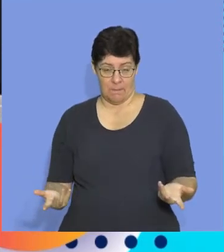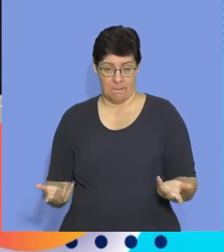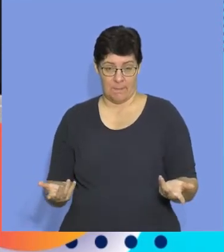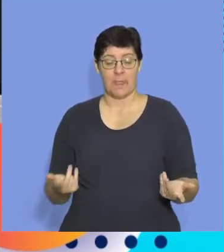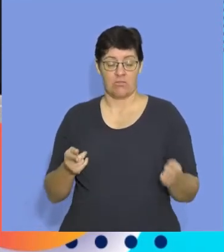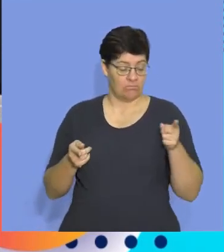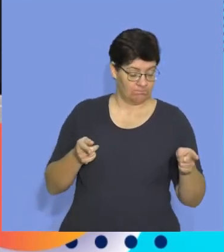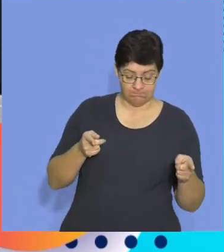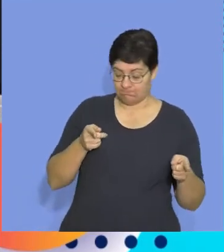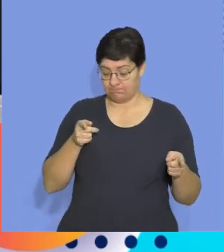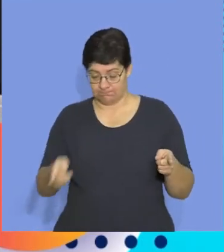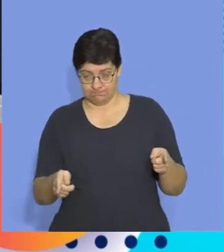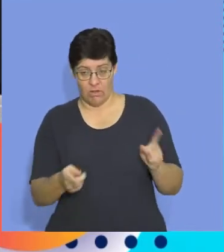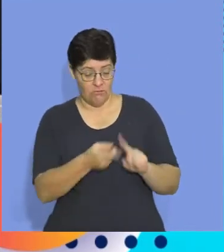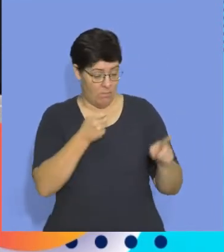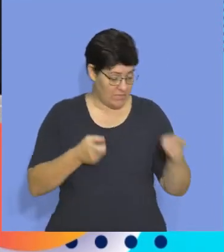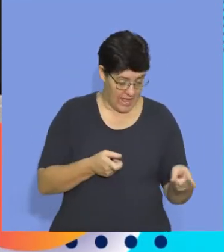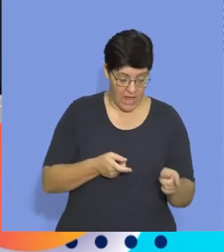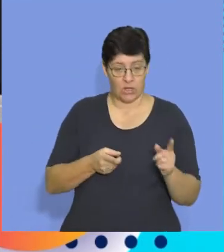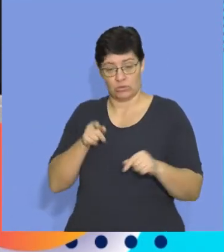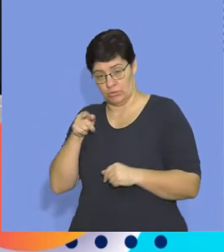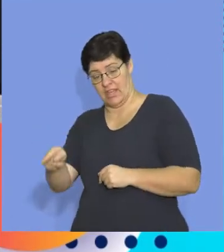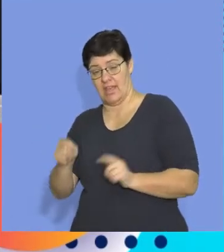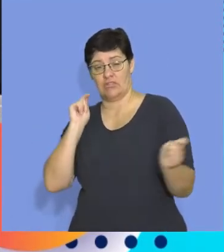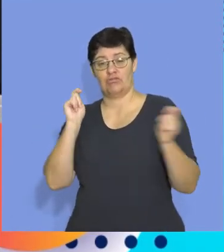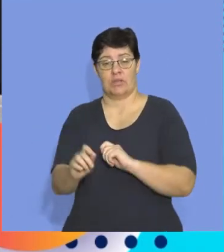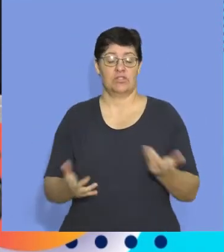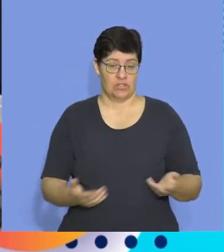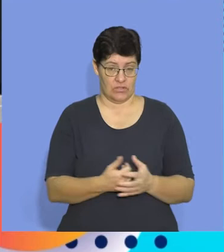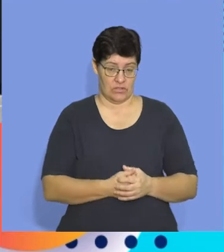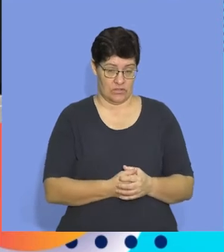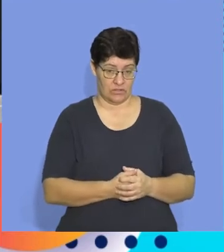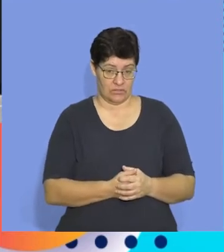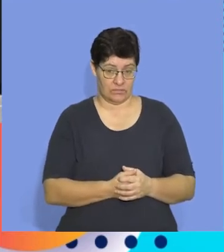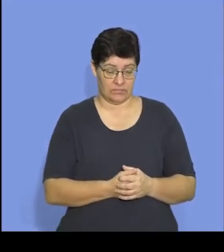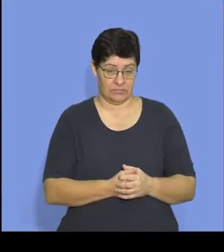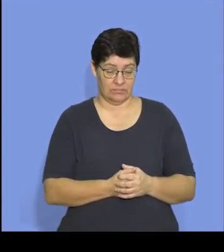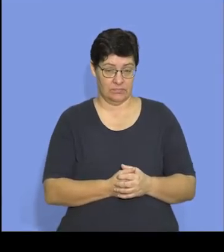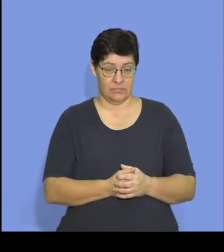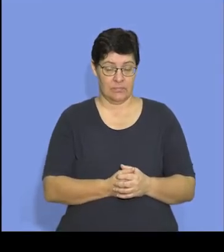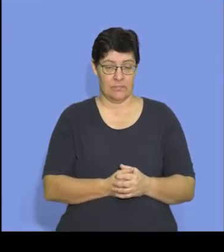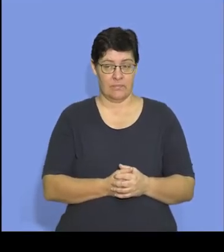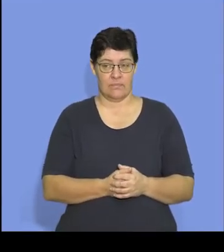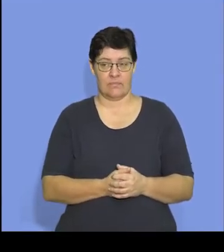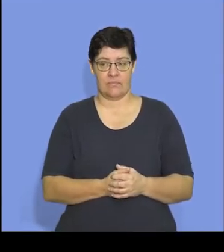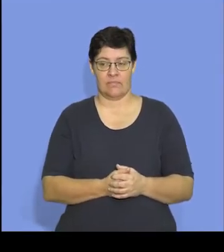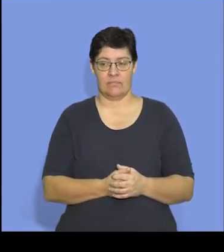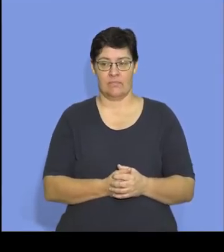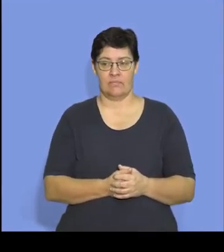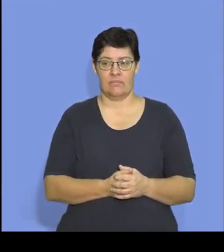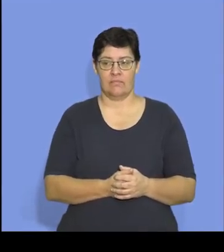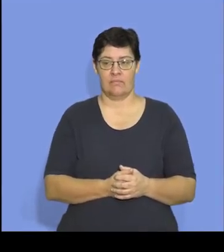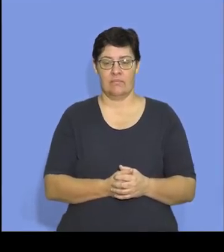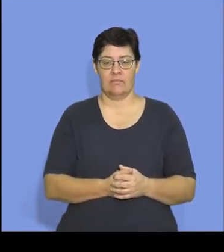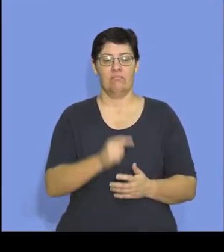things I'm comparing or changing in from. Okay? Now, let's look at the